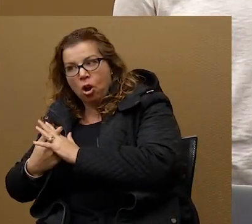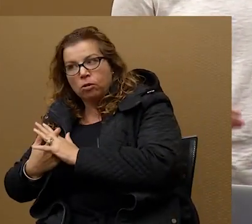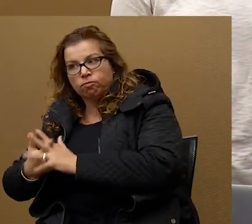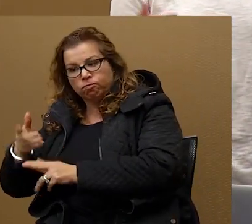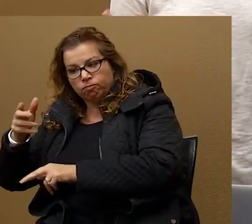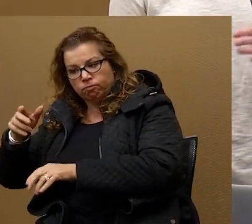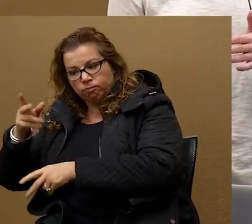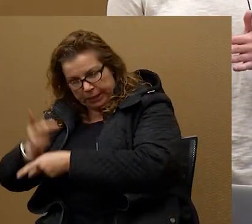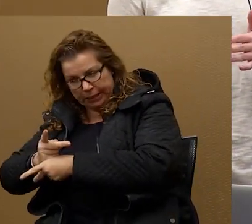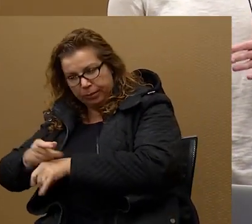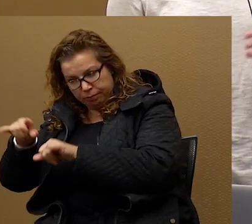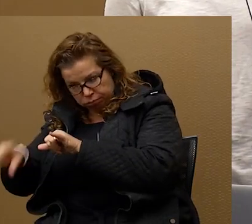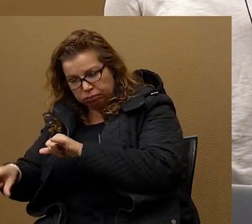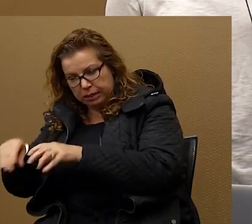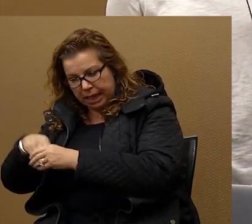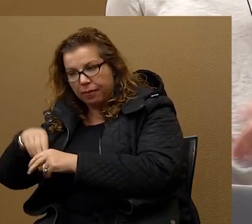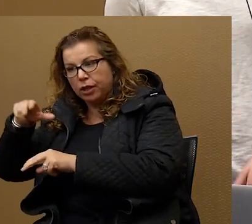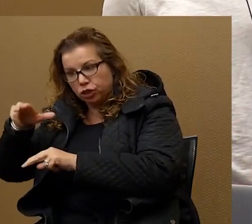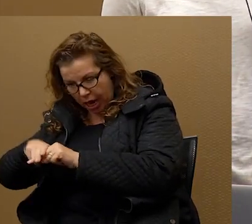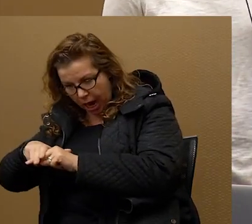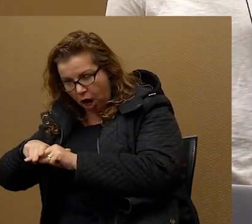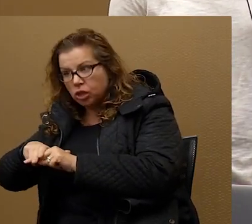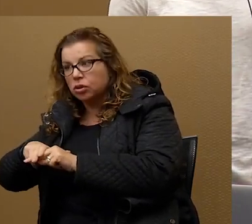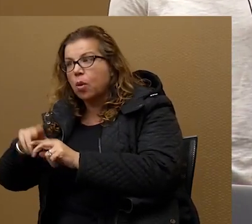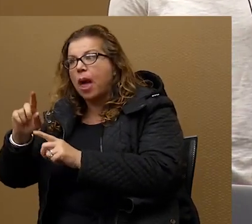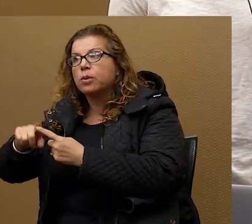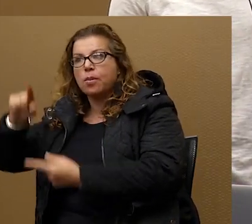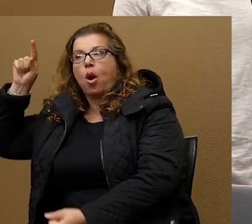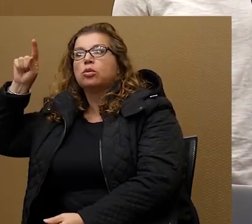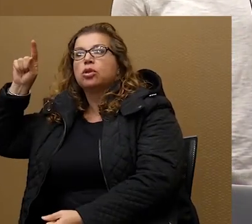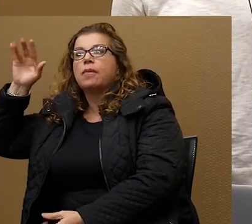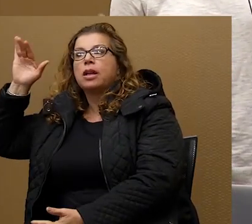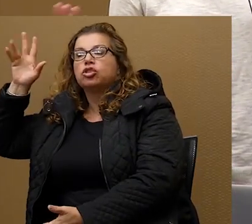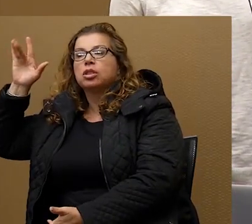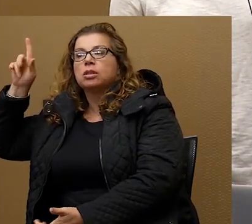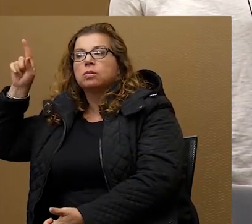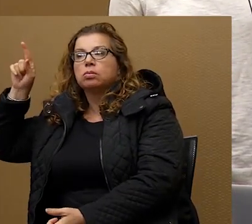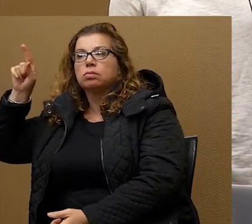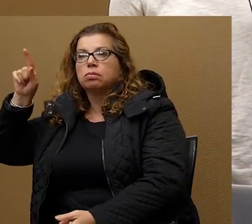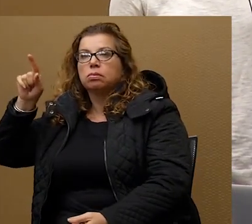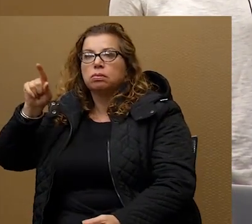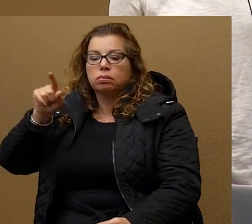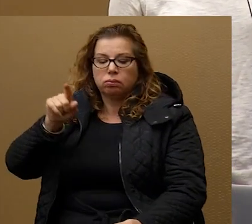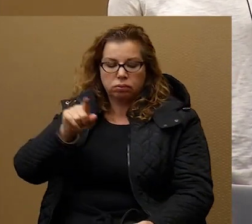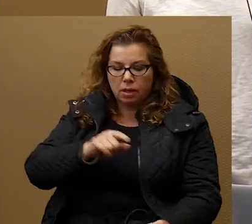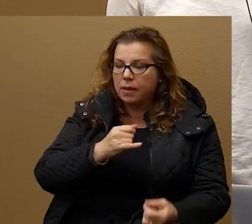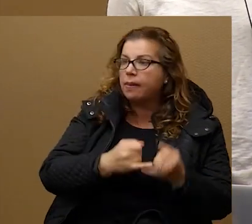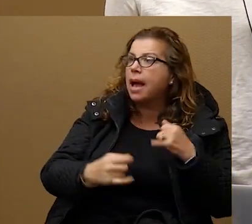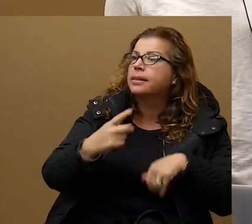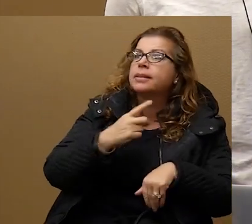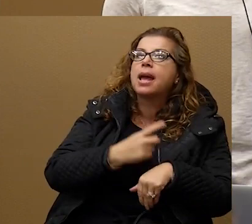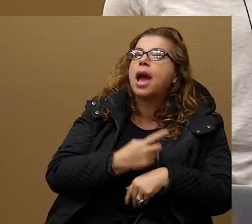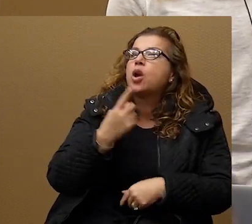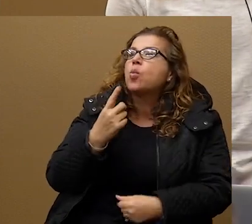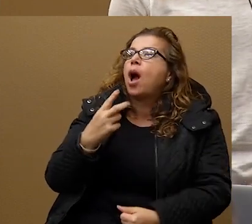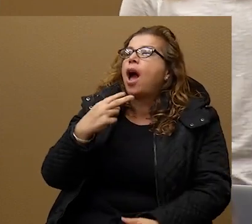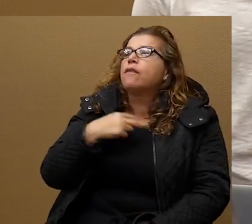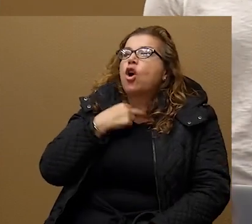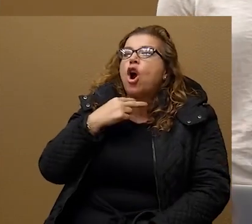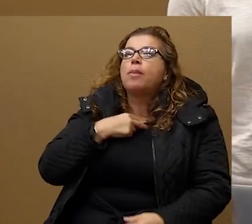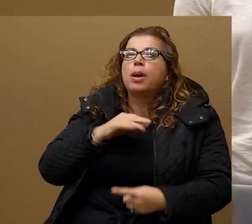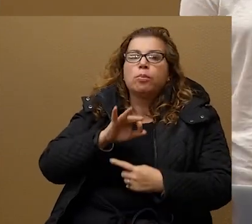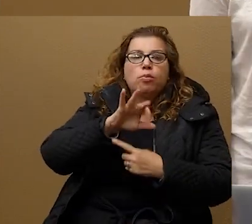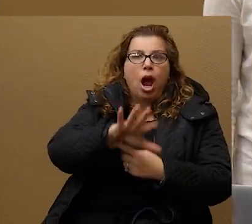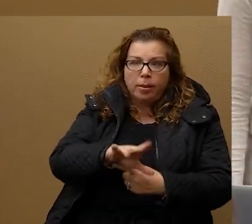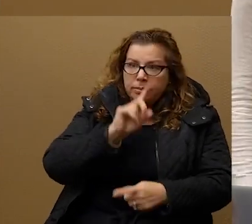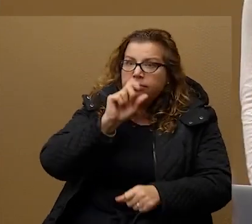chair. And then by the last day, she just told him, do your work. And that was just a verbal prompt, and he was able to